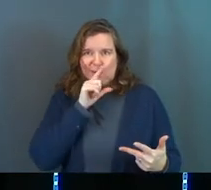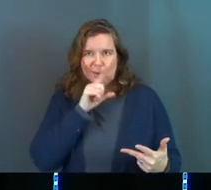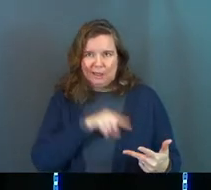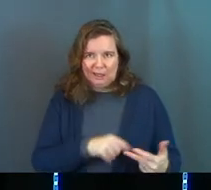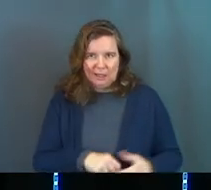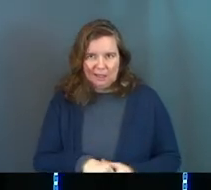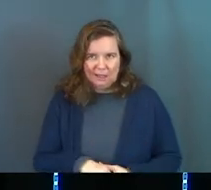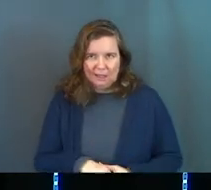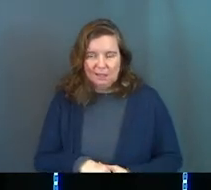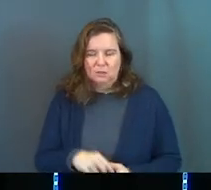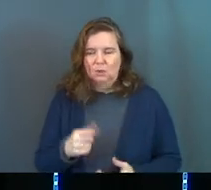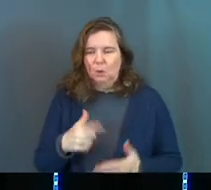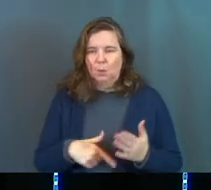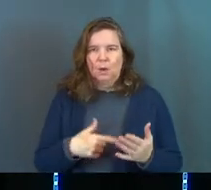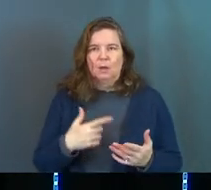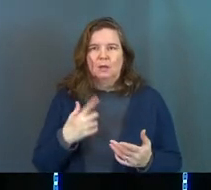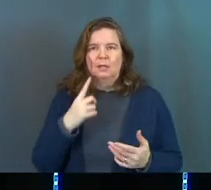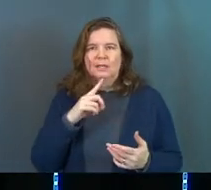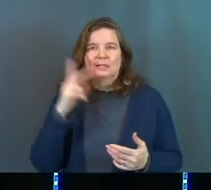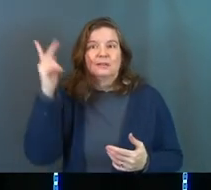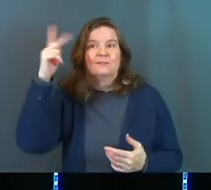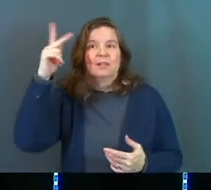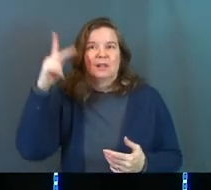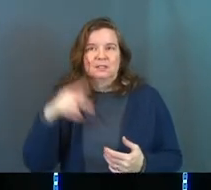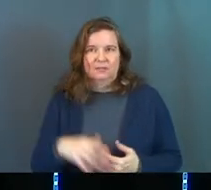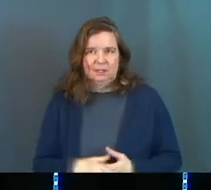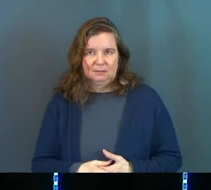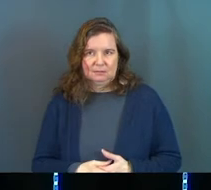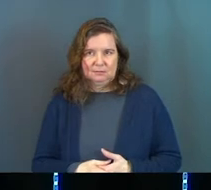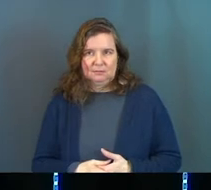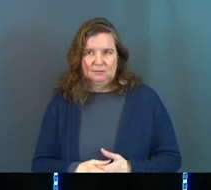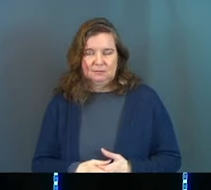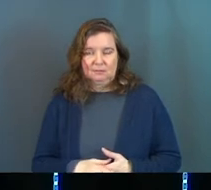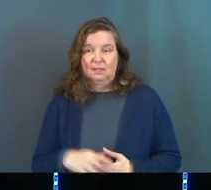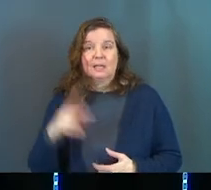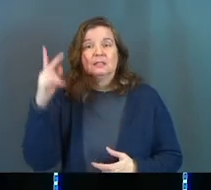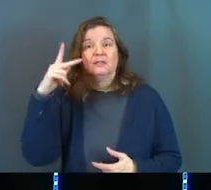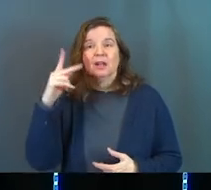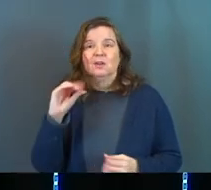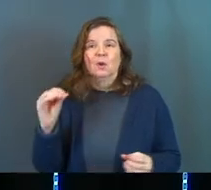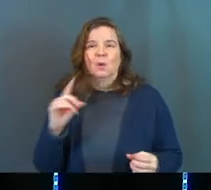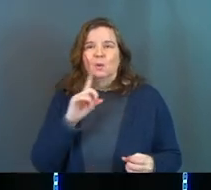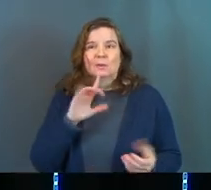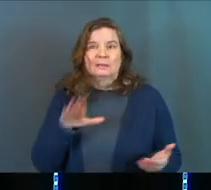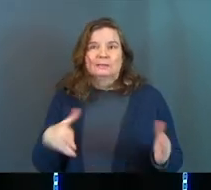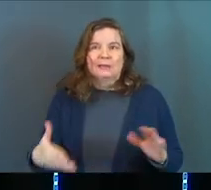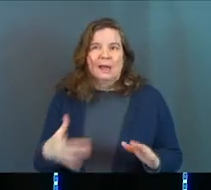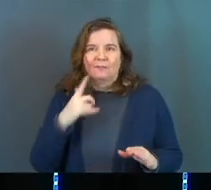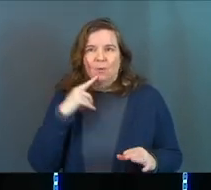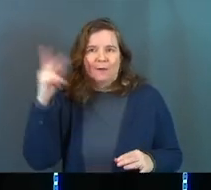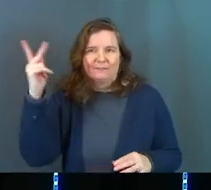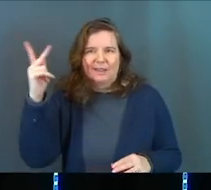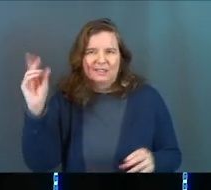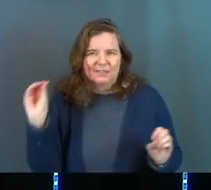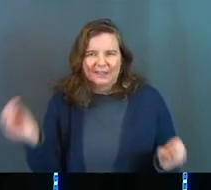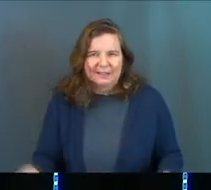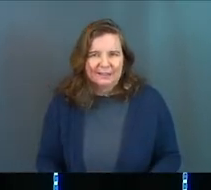real. So what is it? It's a philosophy. It's a philosophy. Nobody's going to die for a